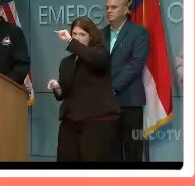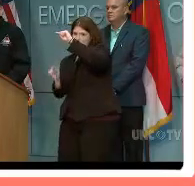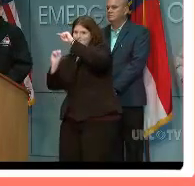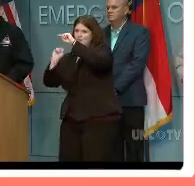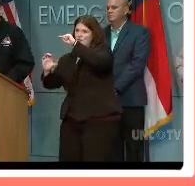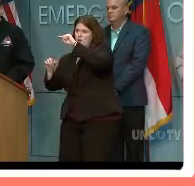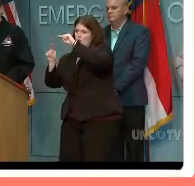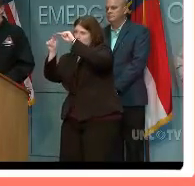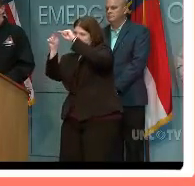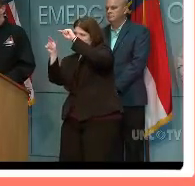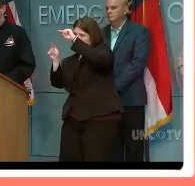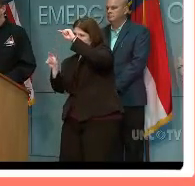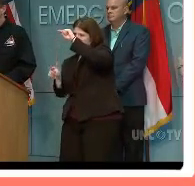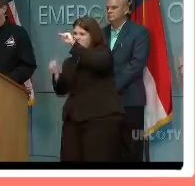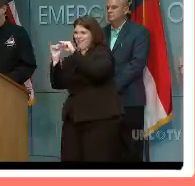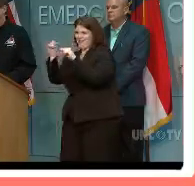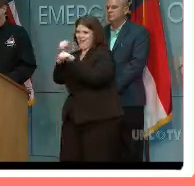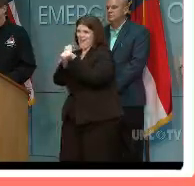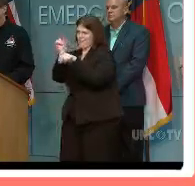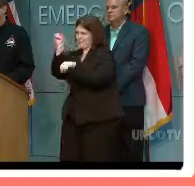of the barrier islands, yes.